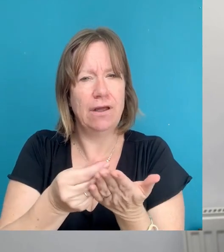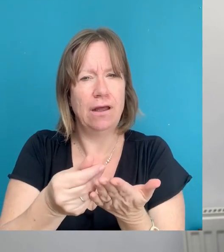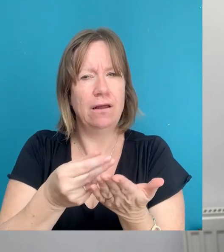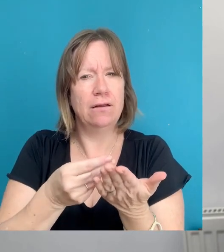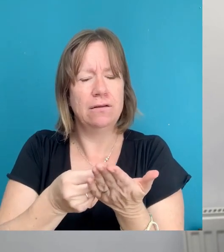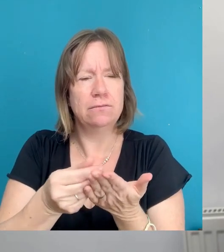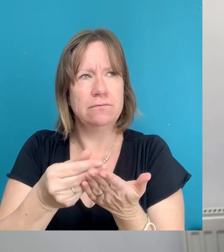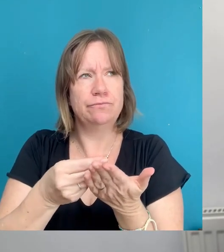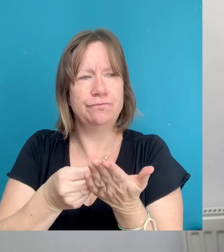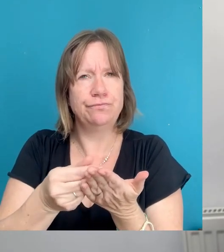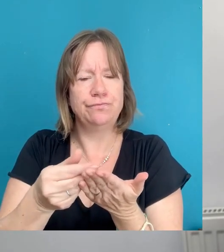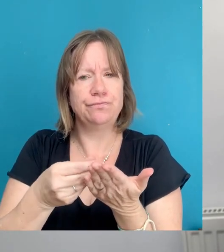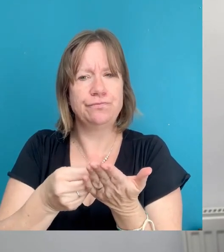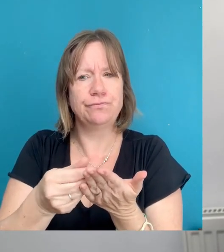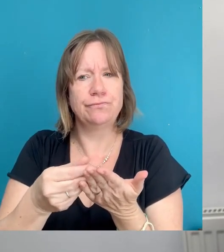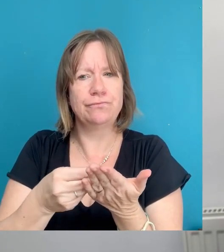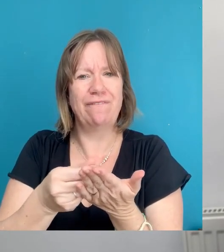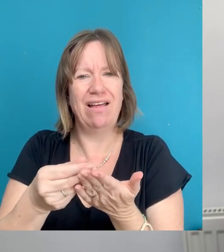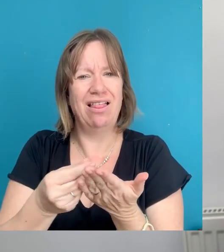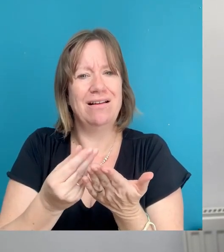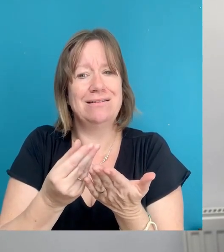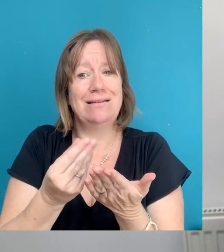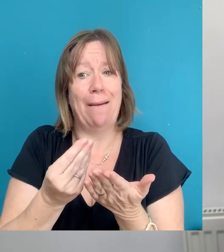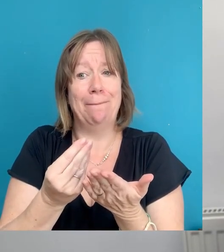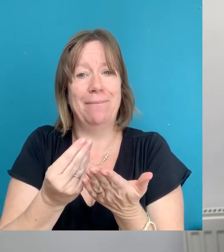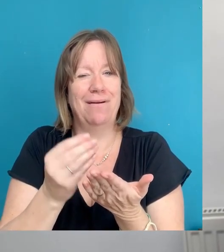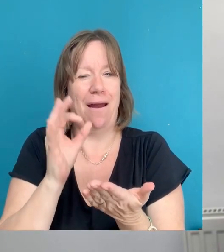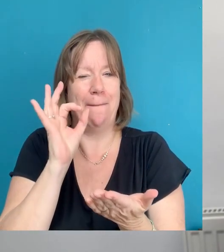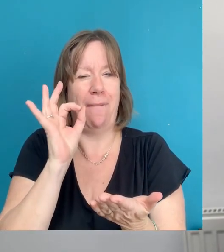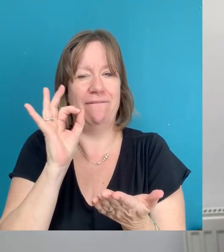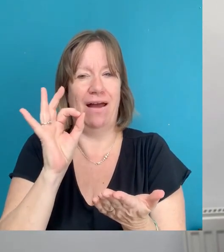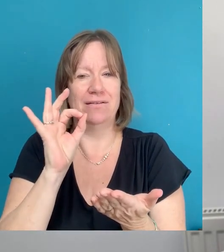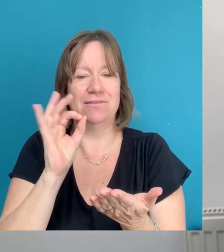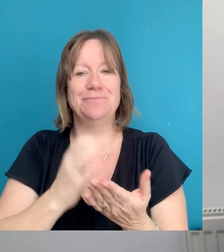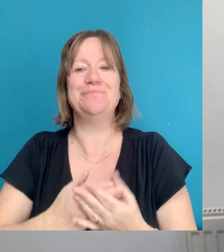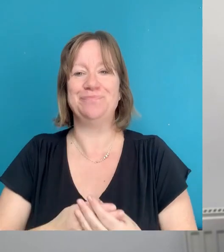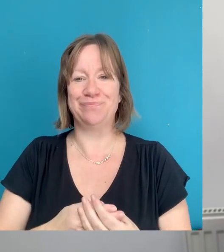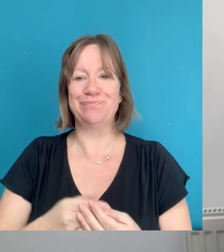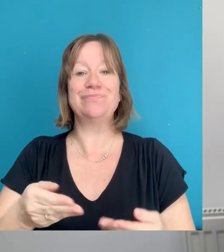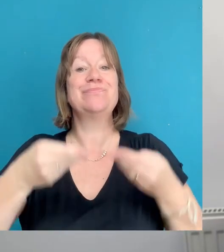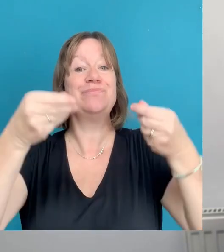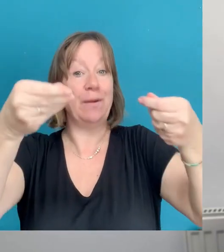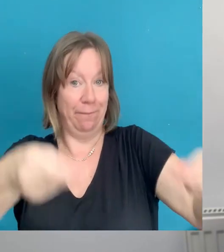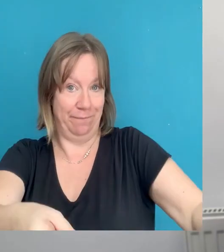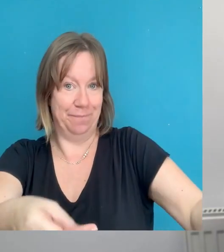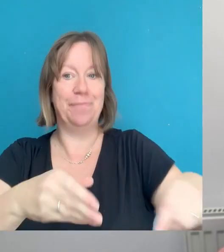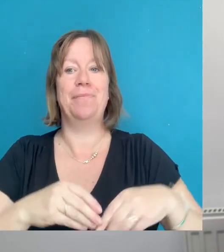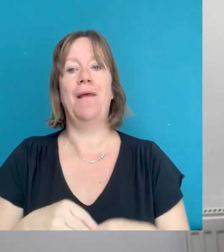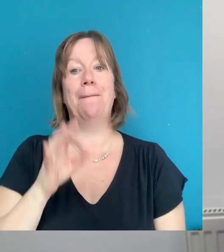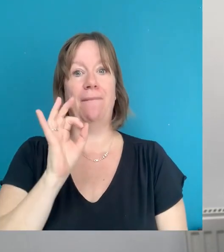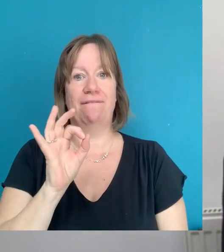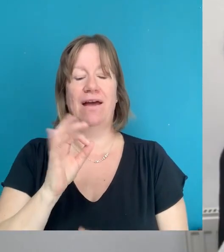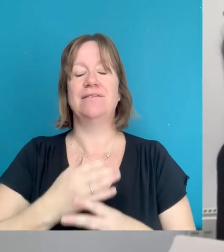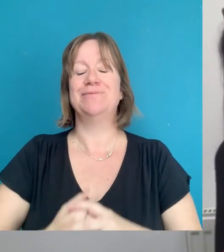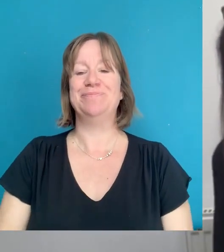shininess, then just feel. If you can feel, if it just feels damp, that's perfect. If it feels really